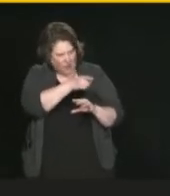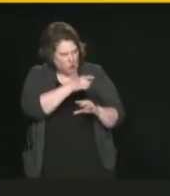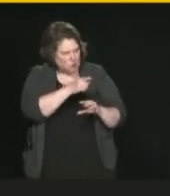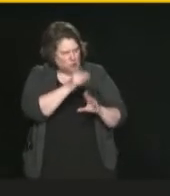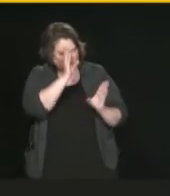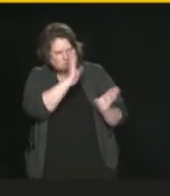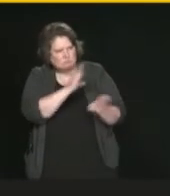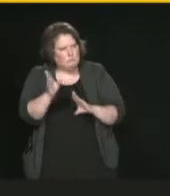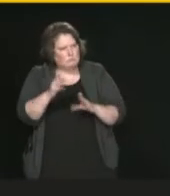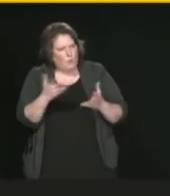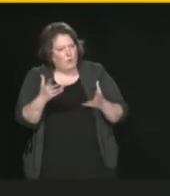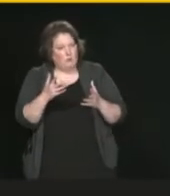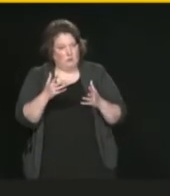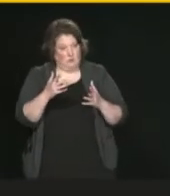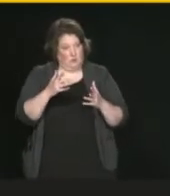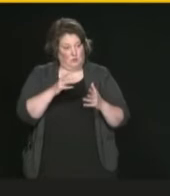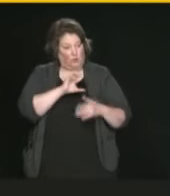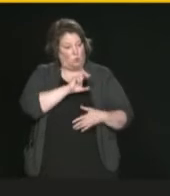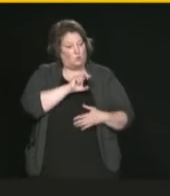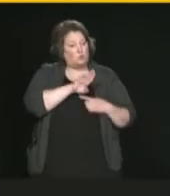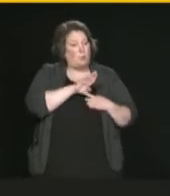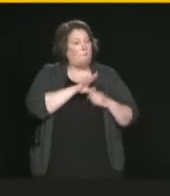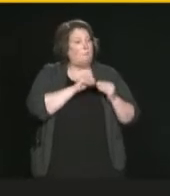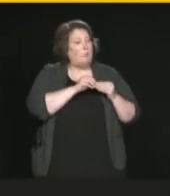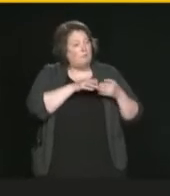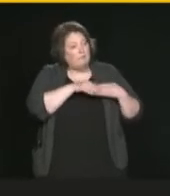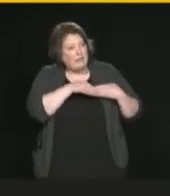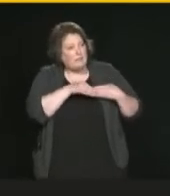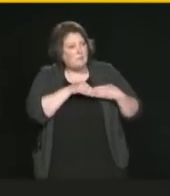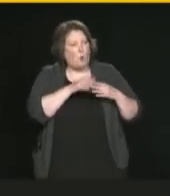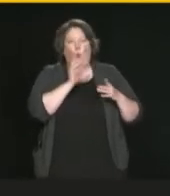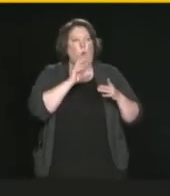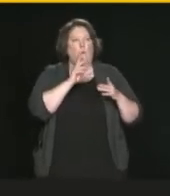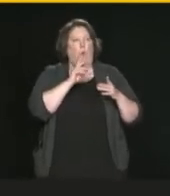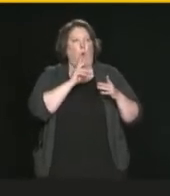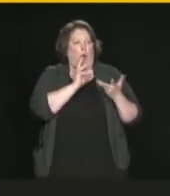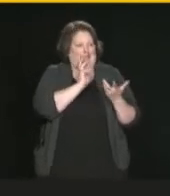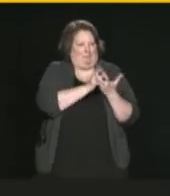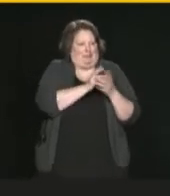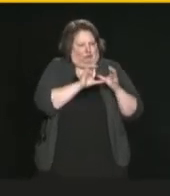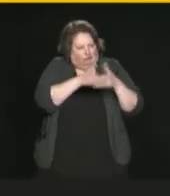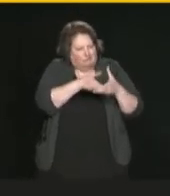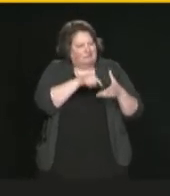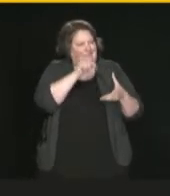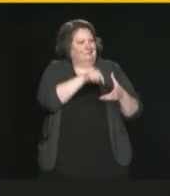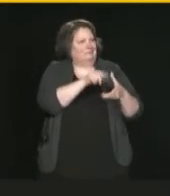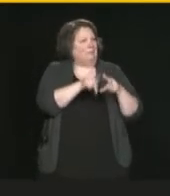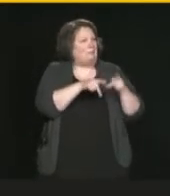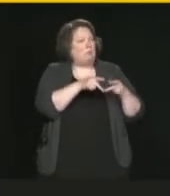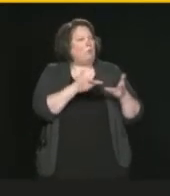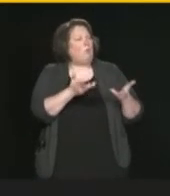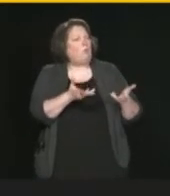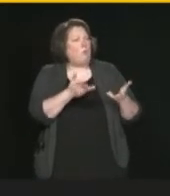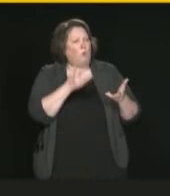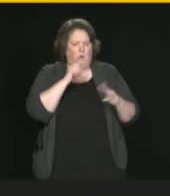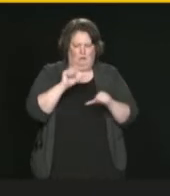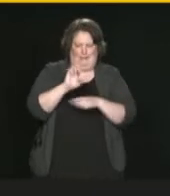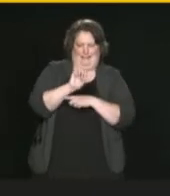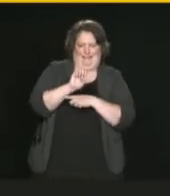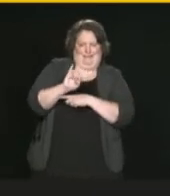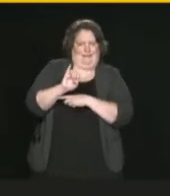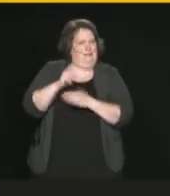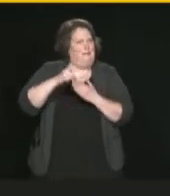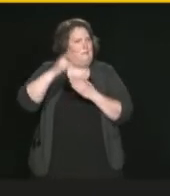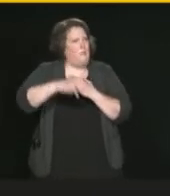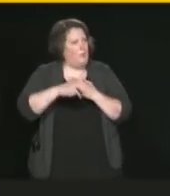targeted and flexible CERB? Would it be the return to an employment insurance program? Could you give us some indications, please?